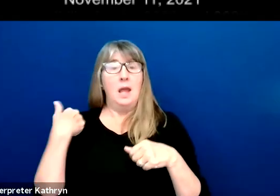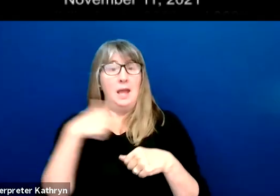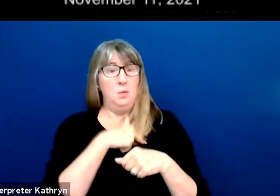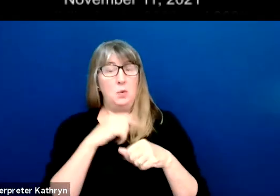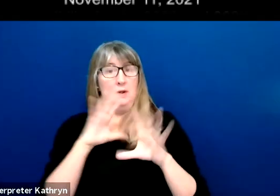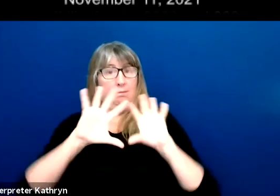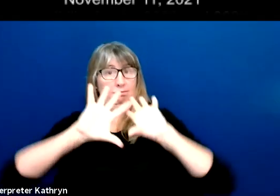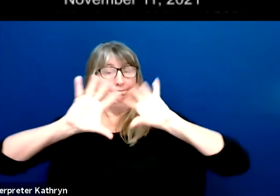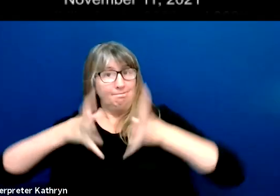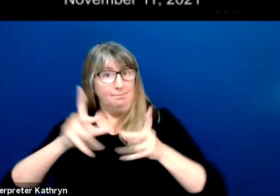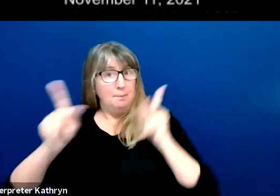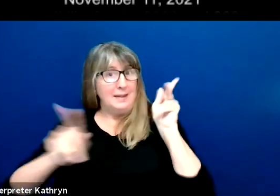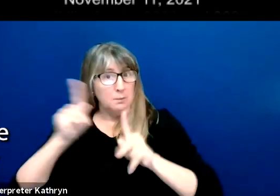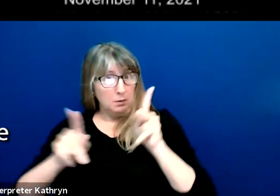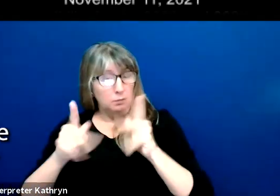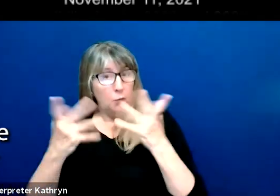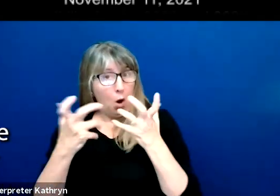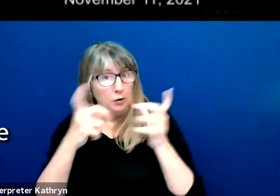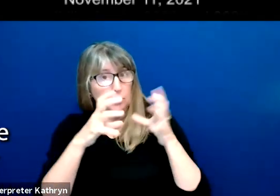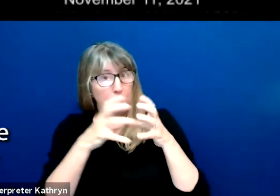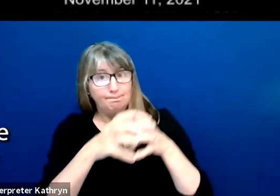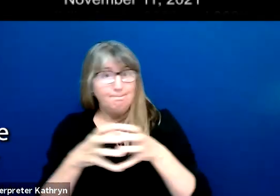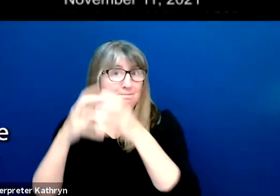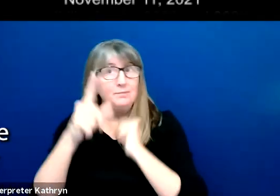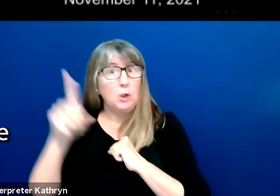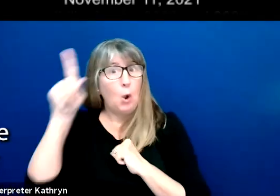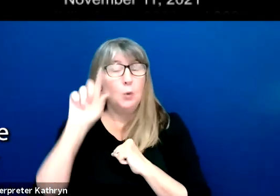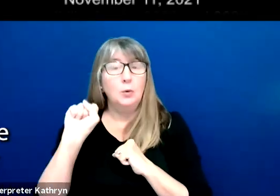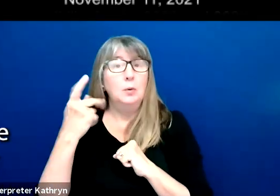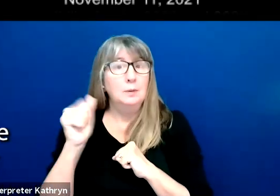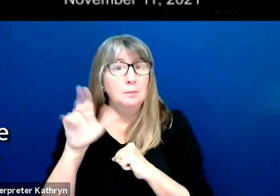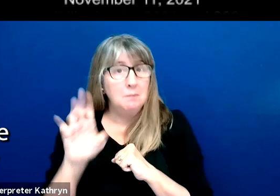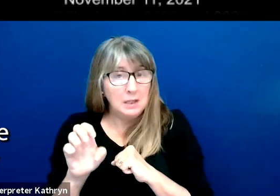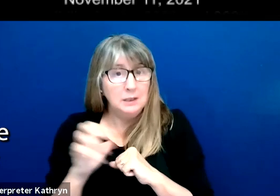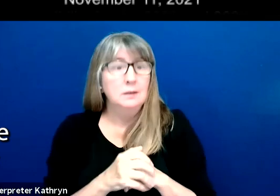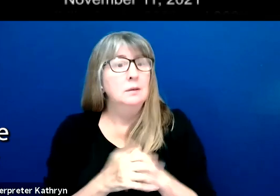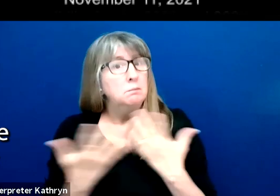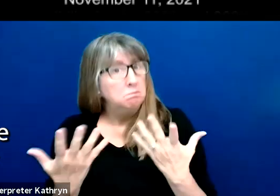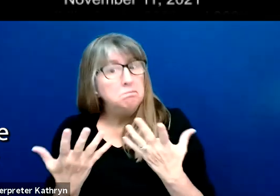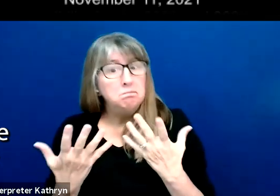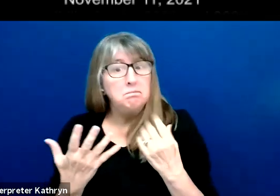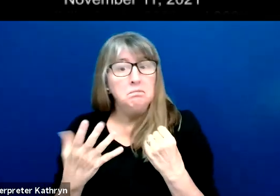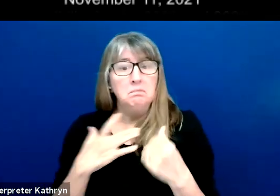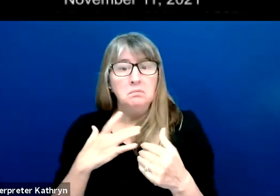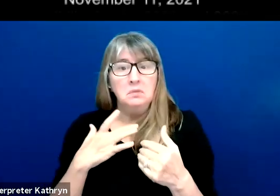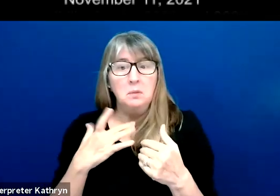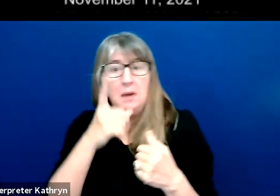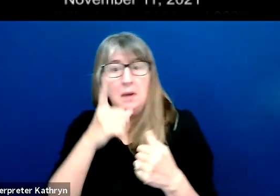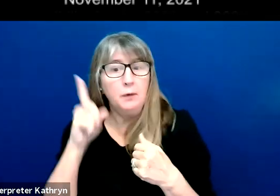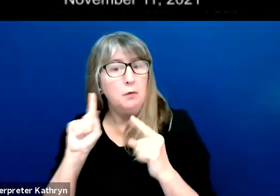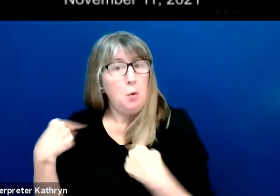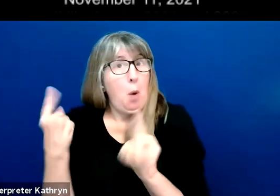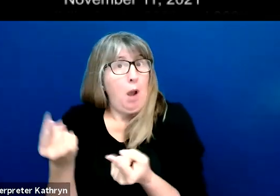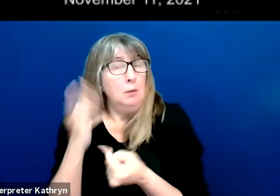and space is a dangerous place. And even if you do send your most able-bodied people into space, eventually they're